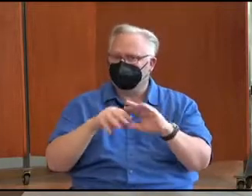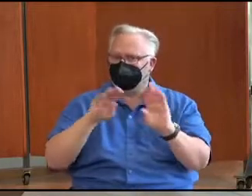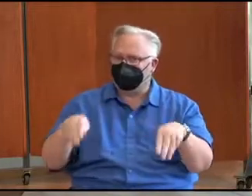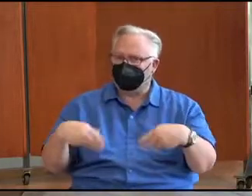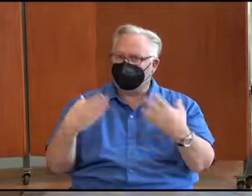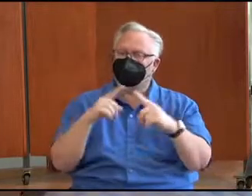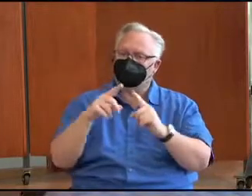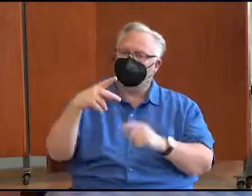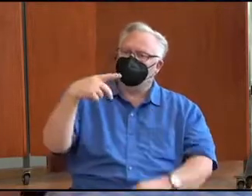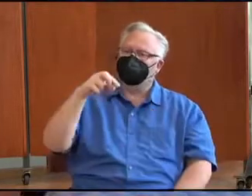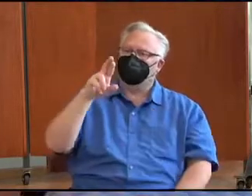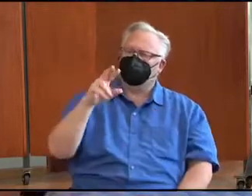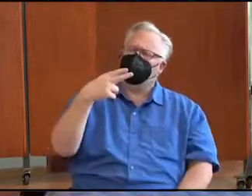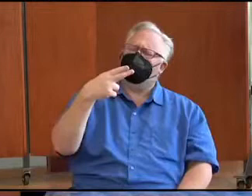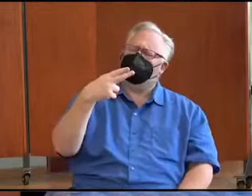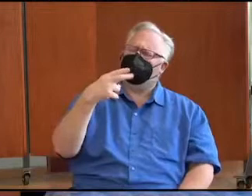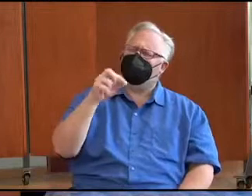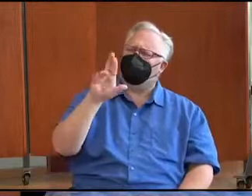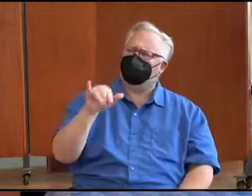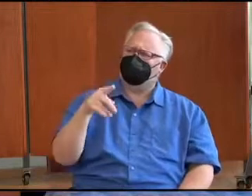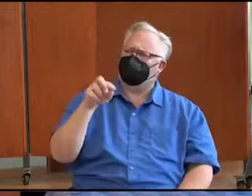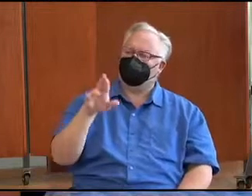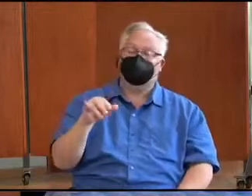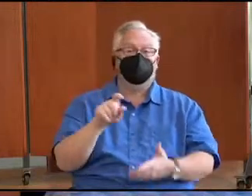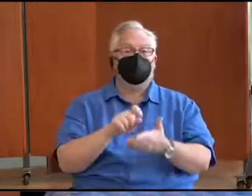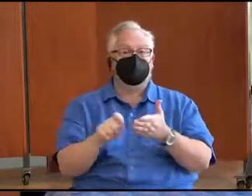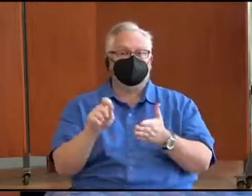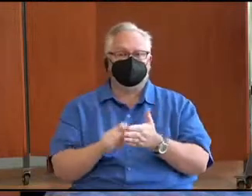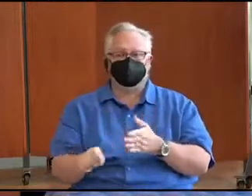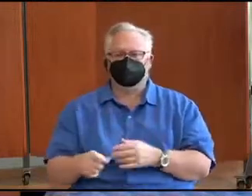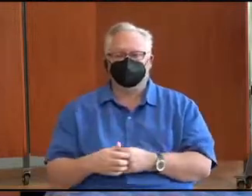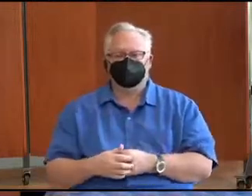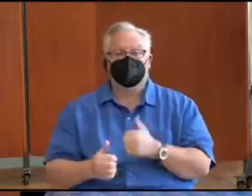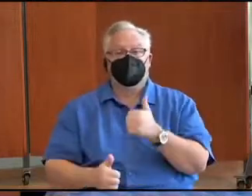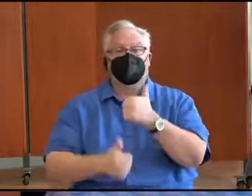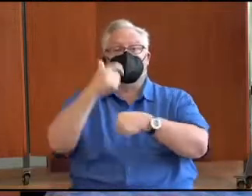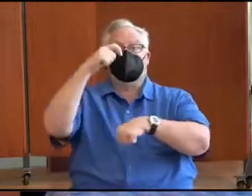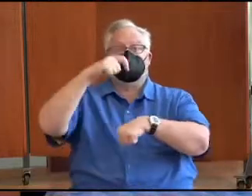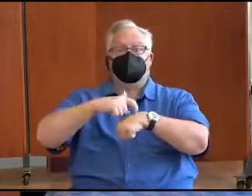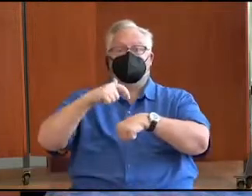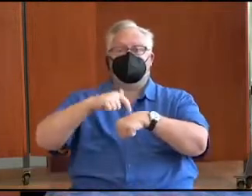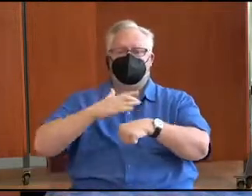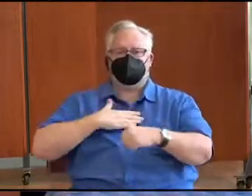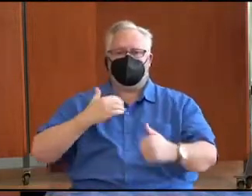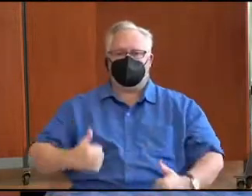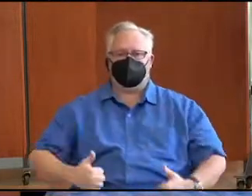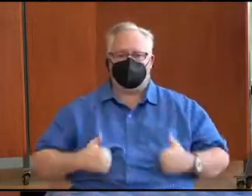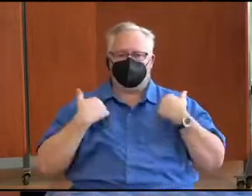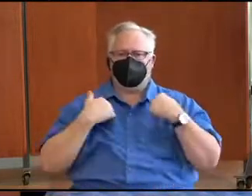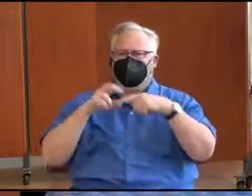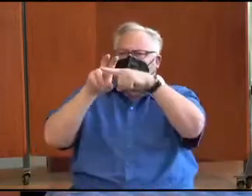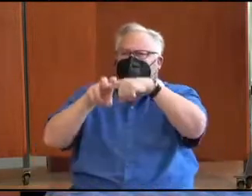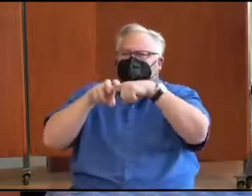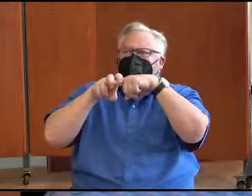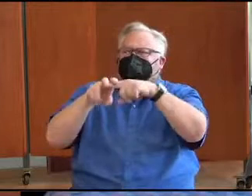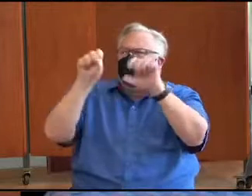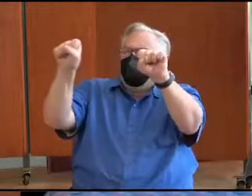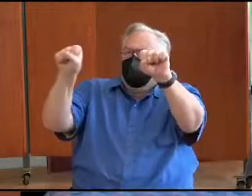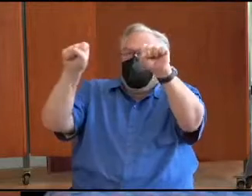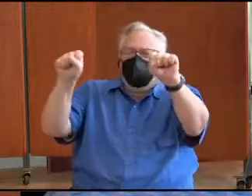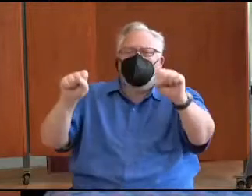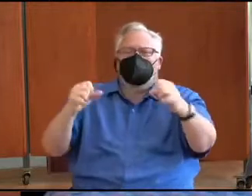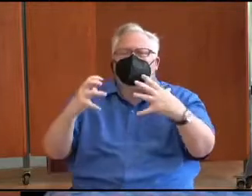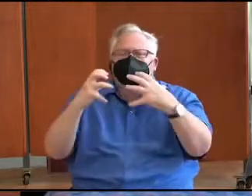Perry writes, "Most of the time, I spend my life hanging on for dear life to